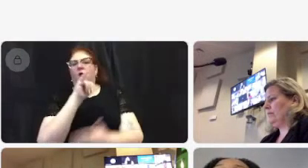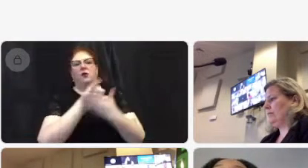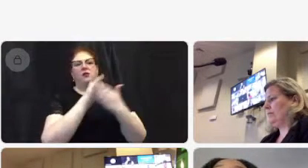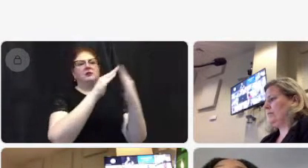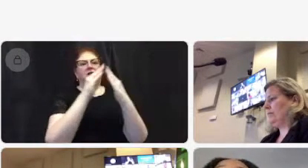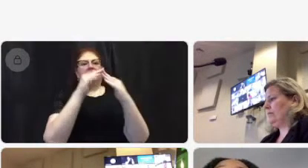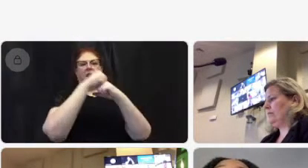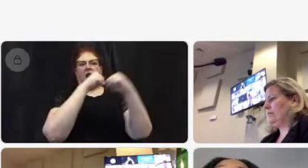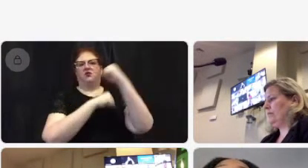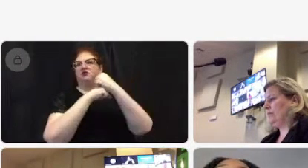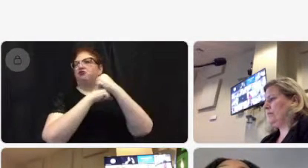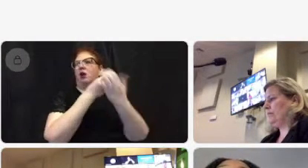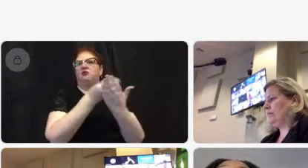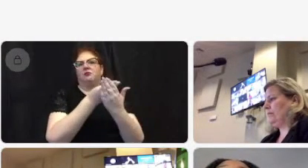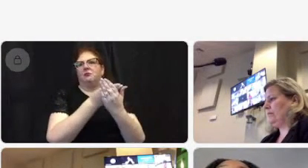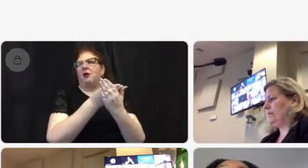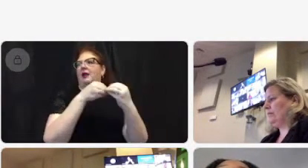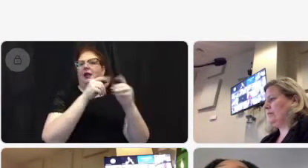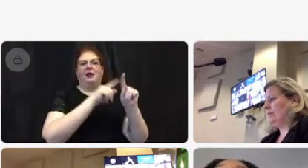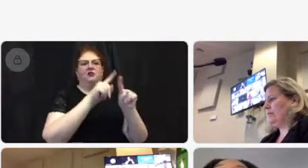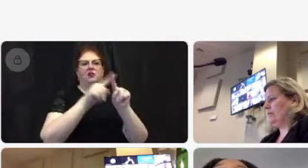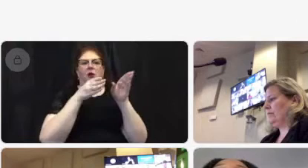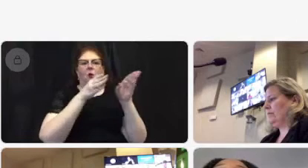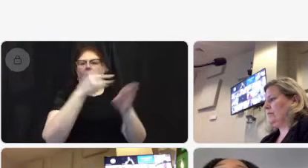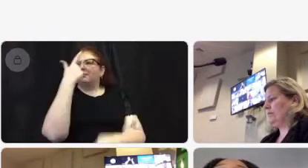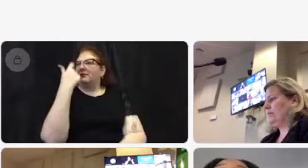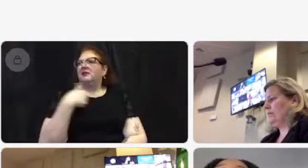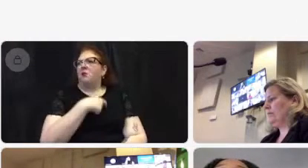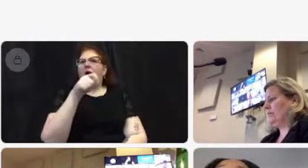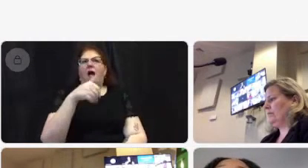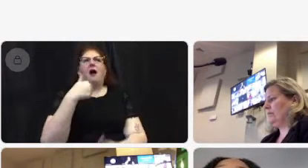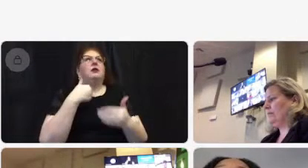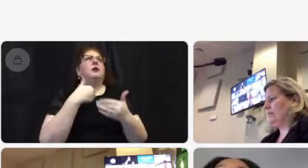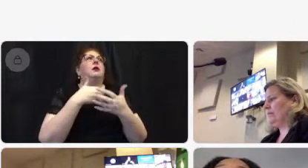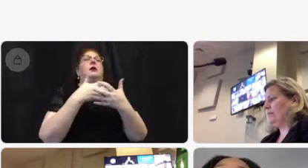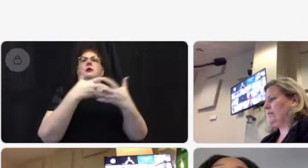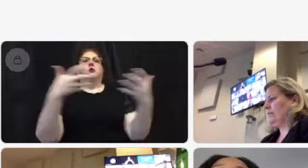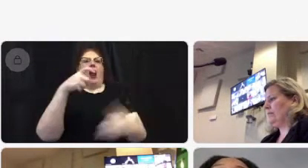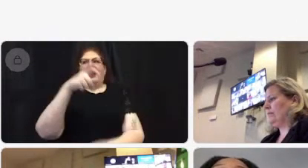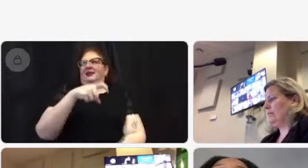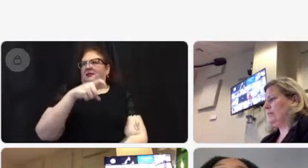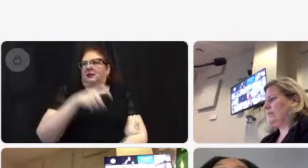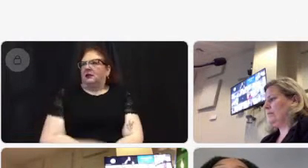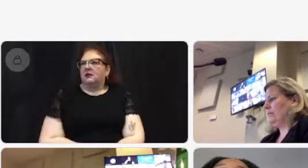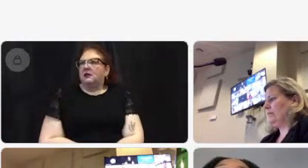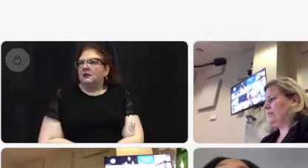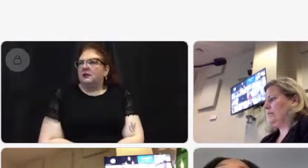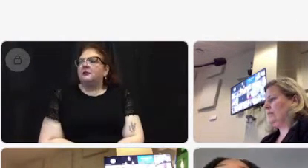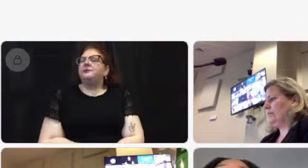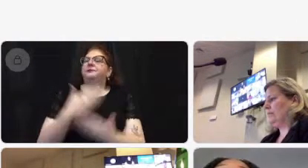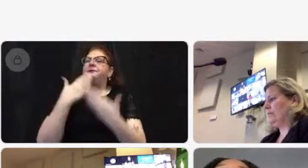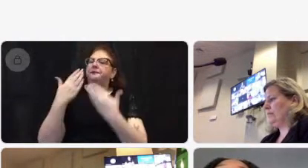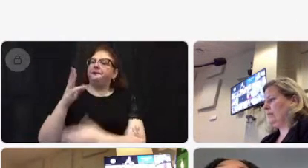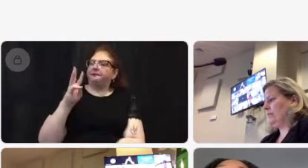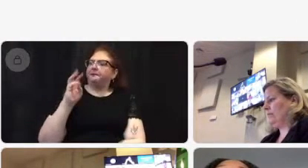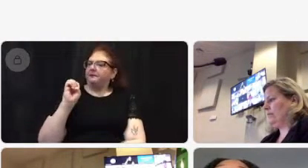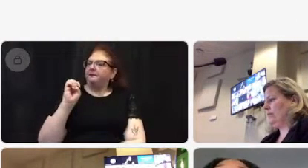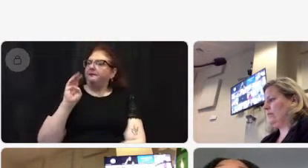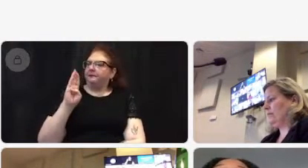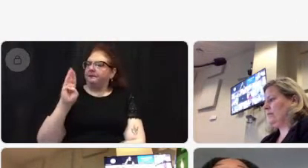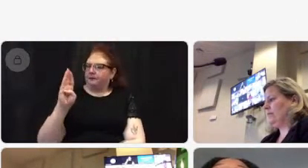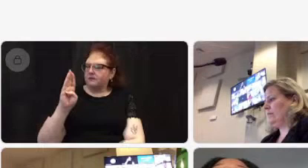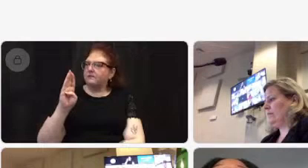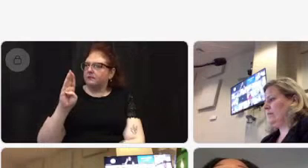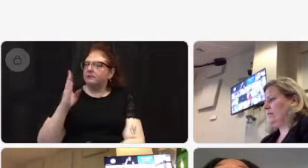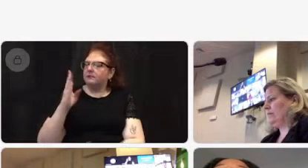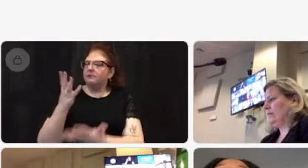places because the need is so great. Thank you, Vice Mayor Webb. I do want to,